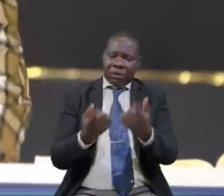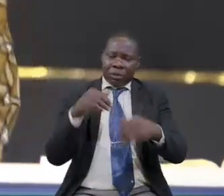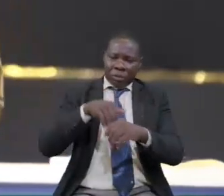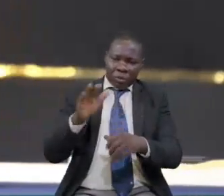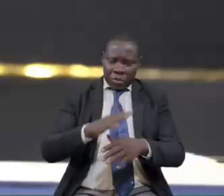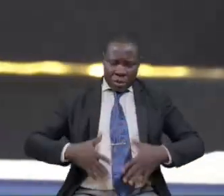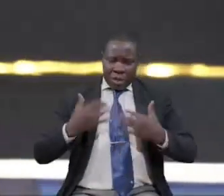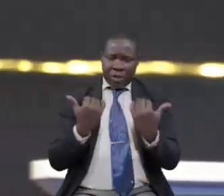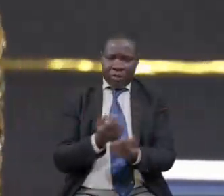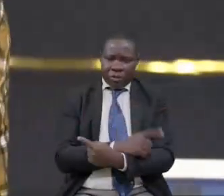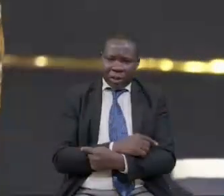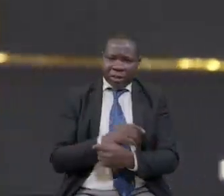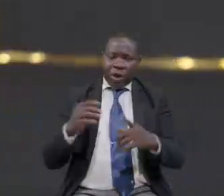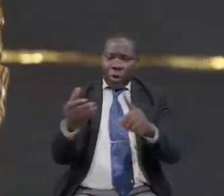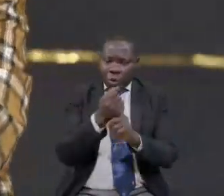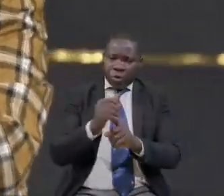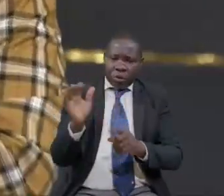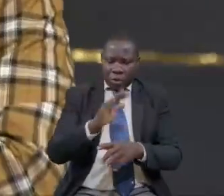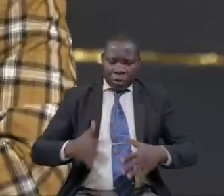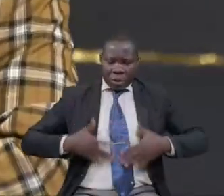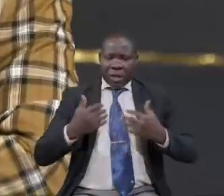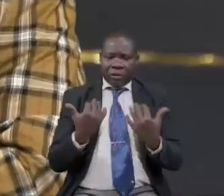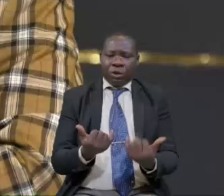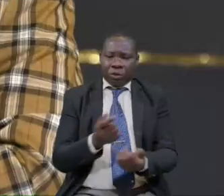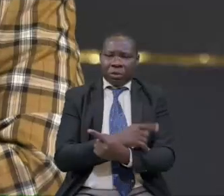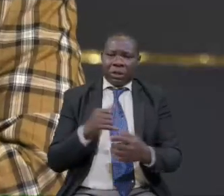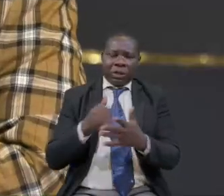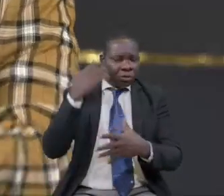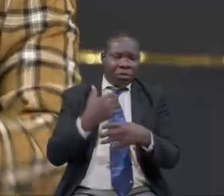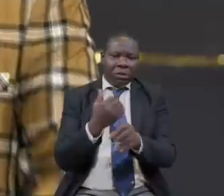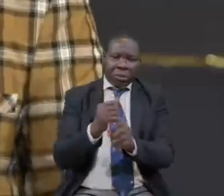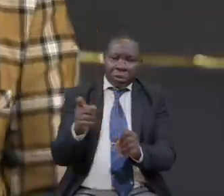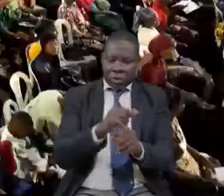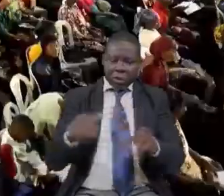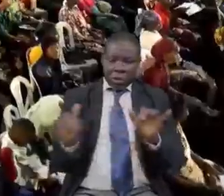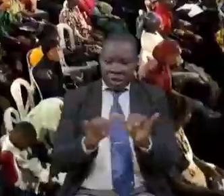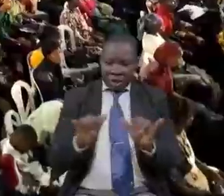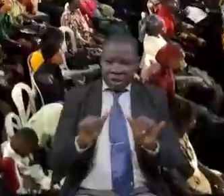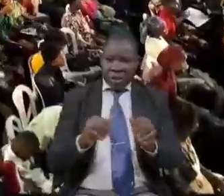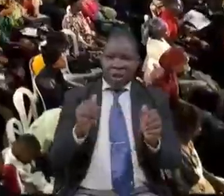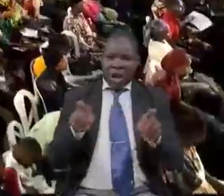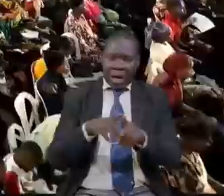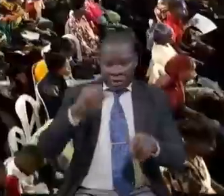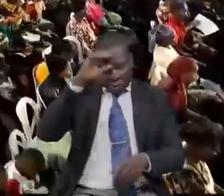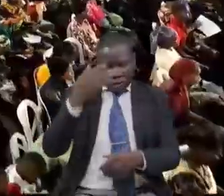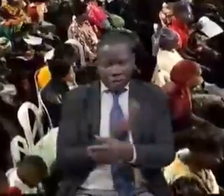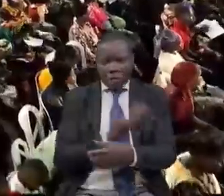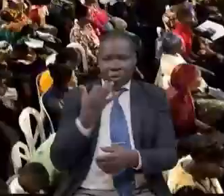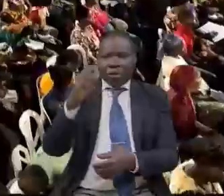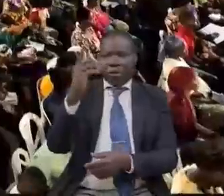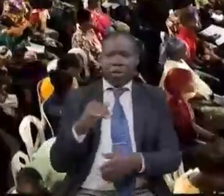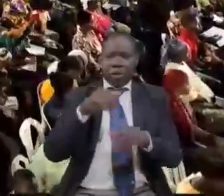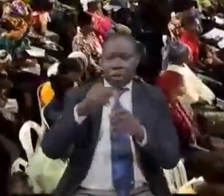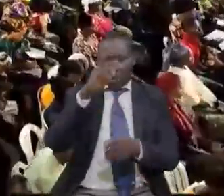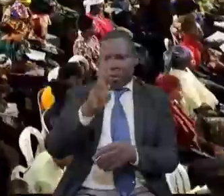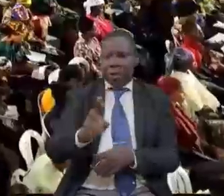tonight, it'll make you conformed unto the very Son of God. Look at Romans chapter 8, verse 29. The purpose